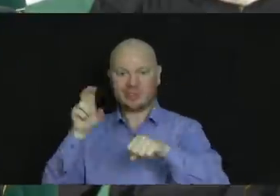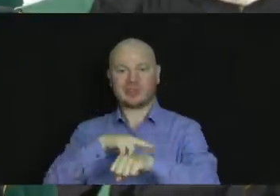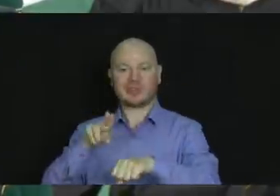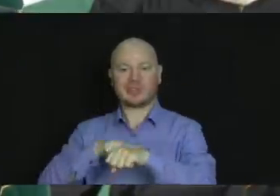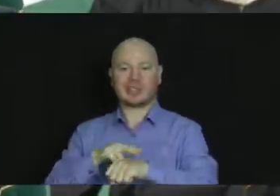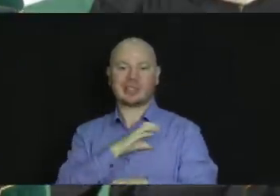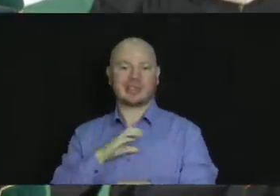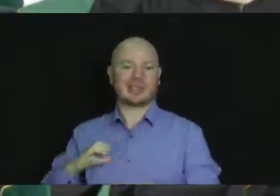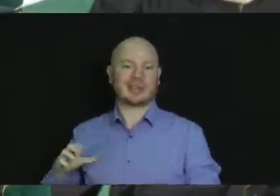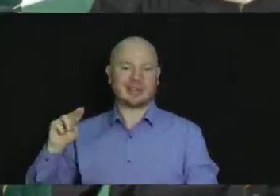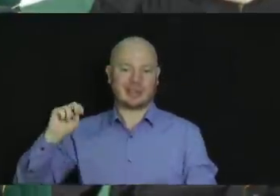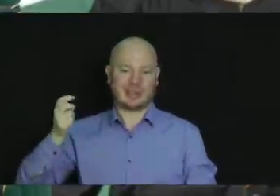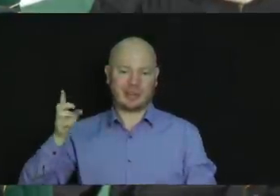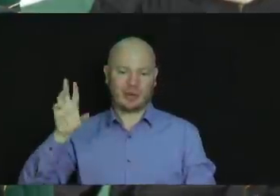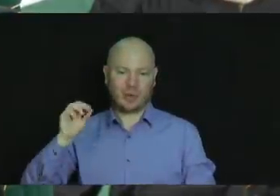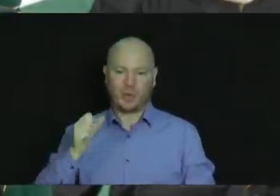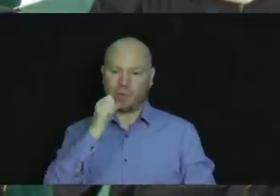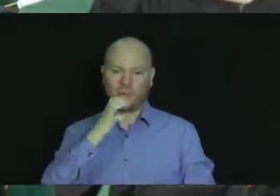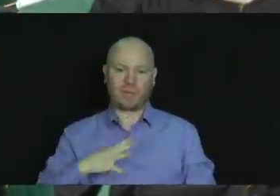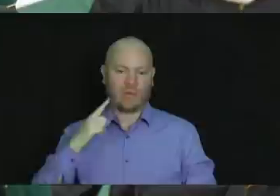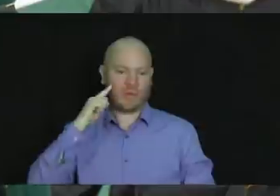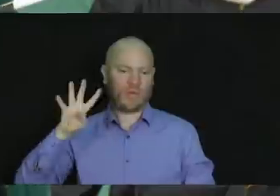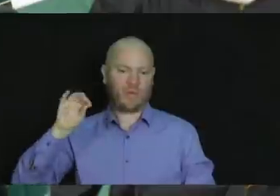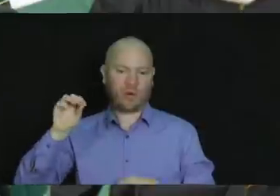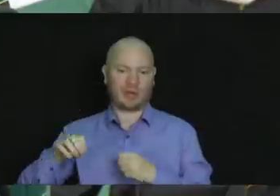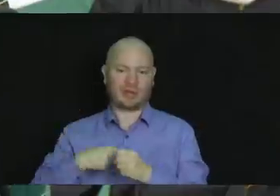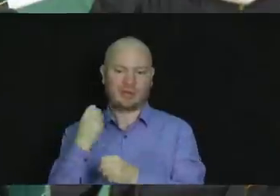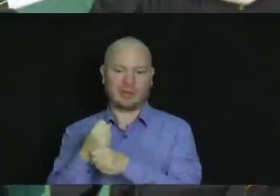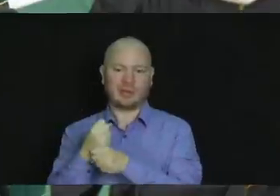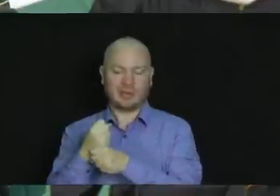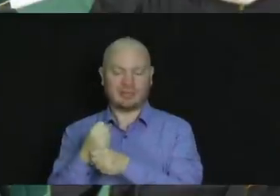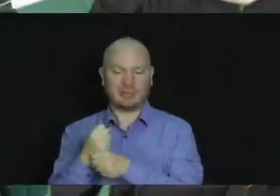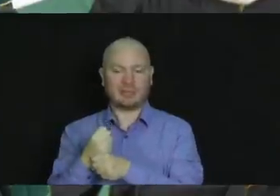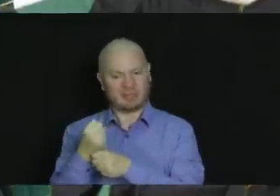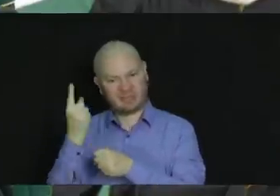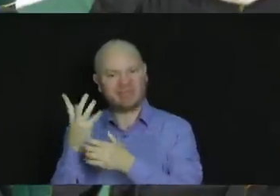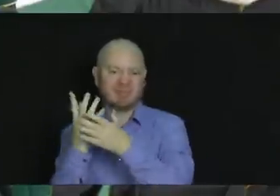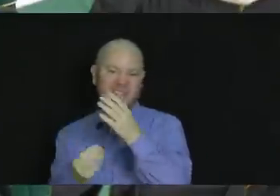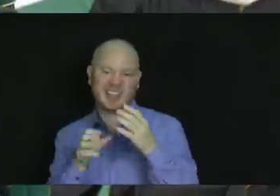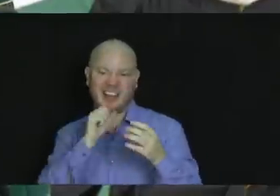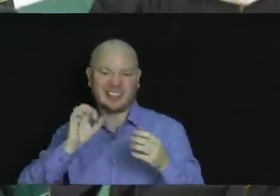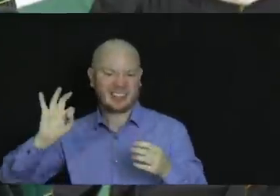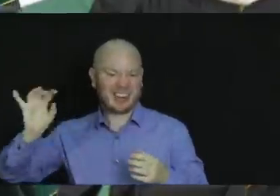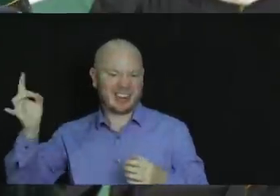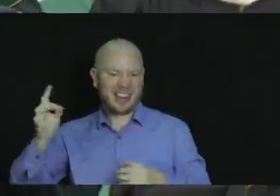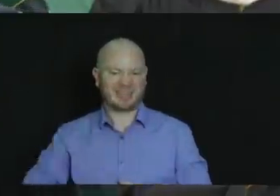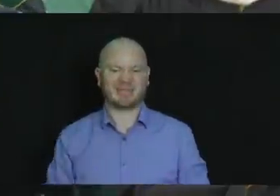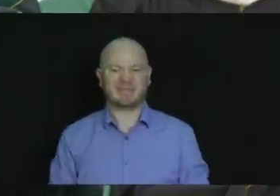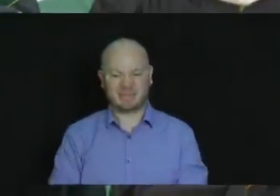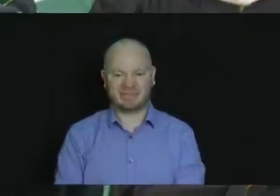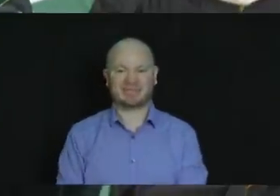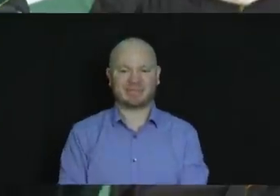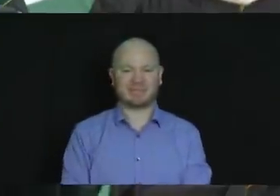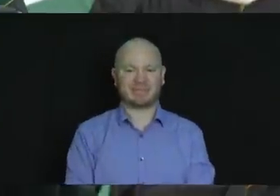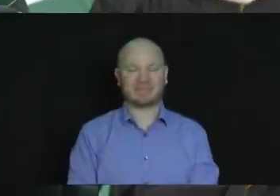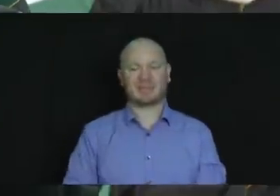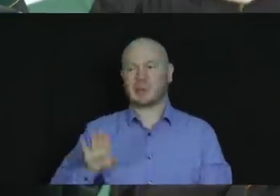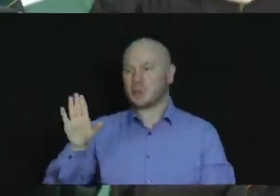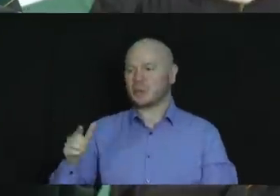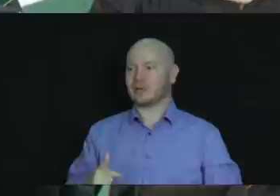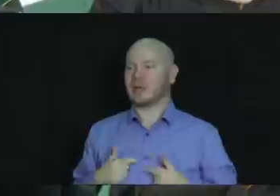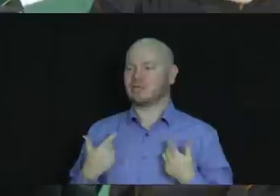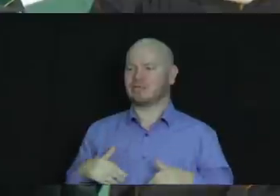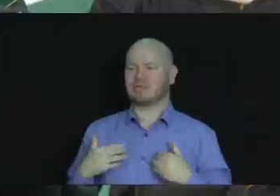for 40 years, passing away at age 98. Her life is inspiration to all of us